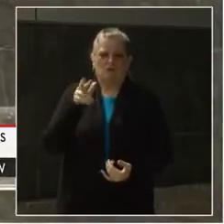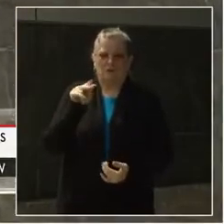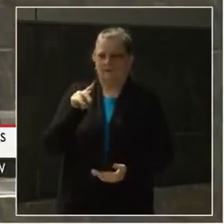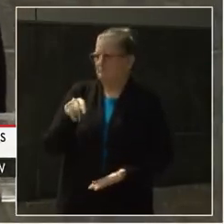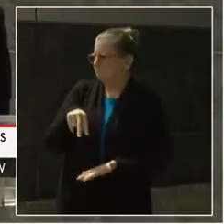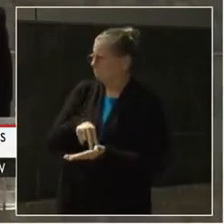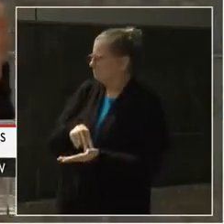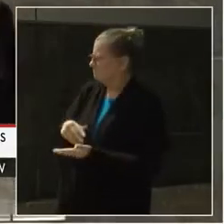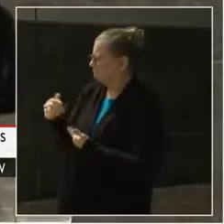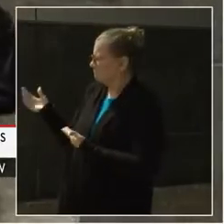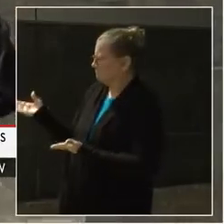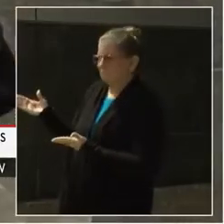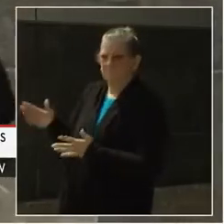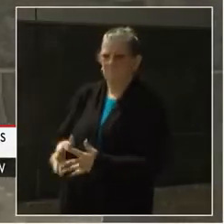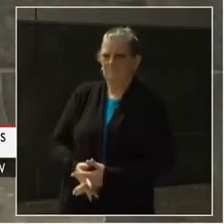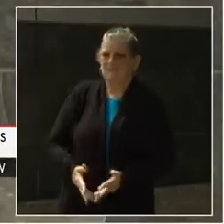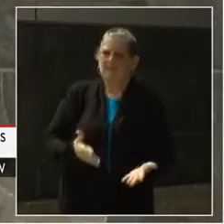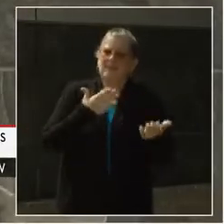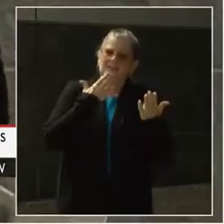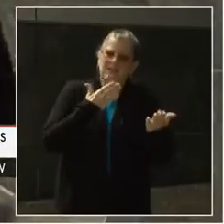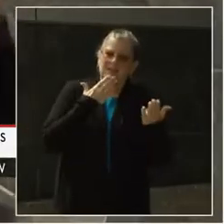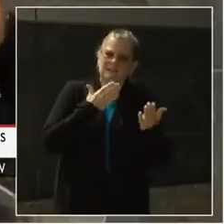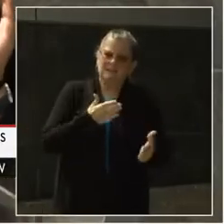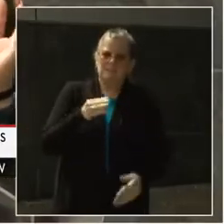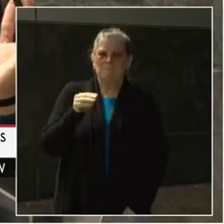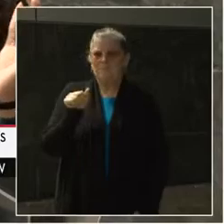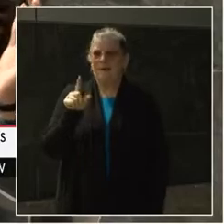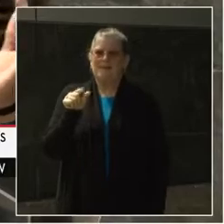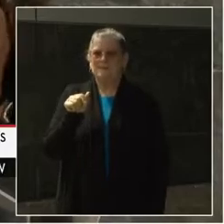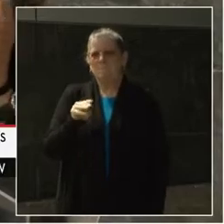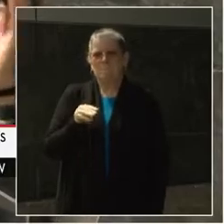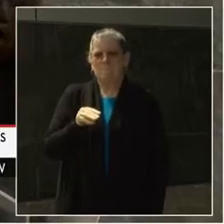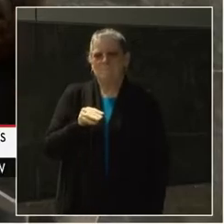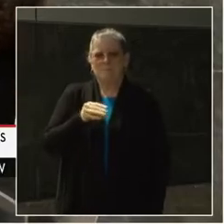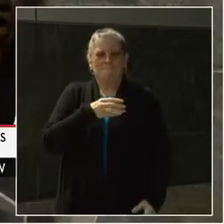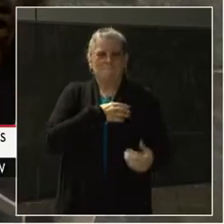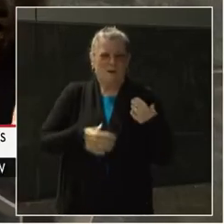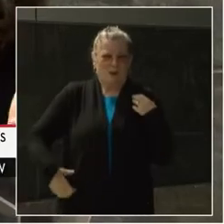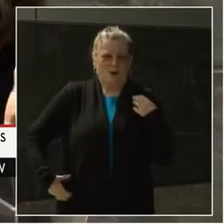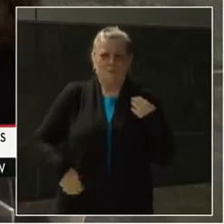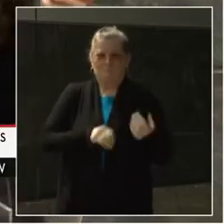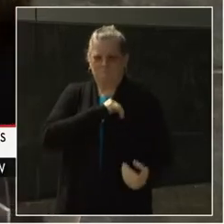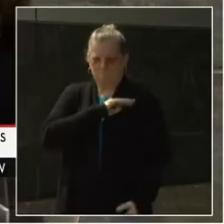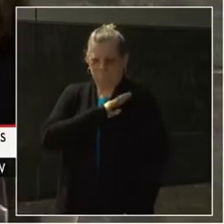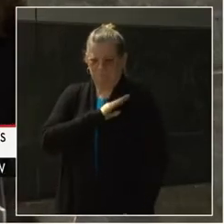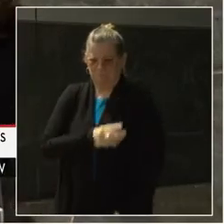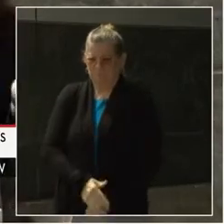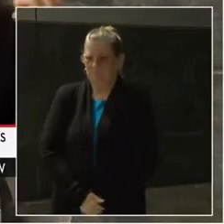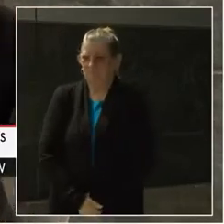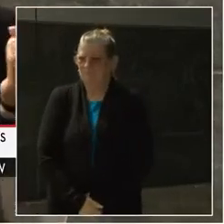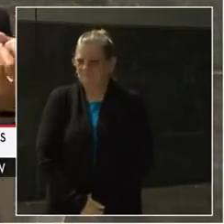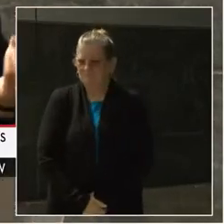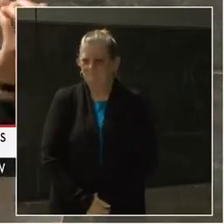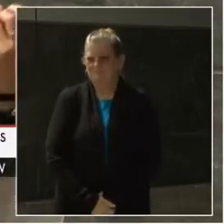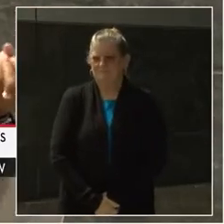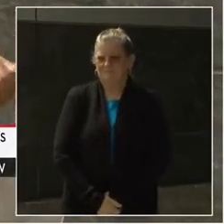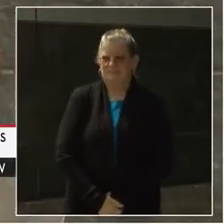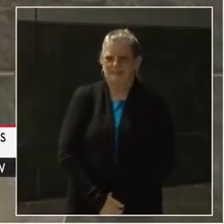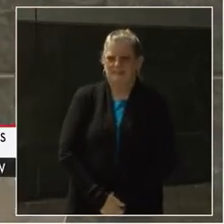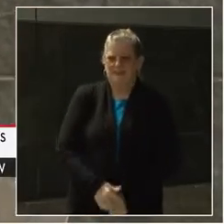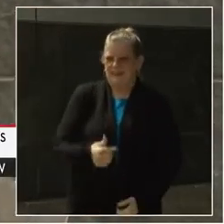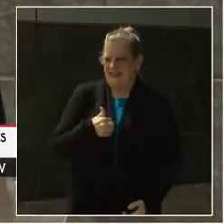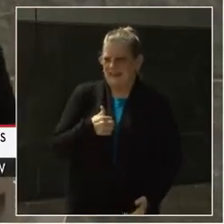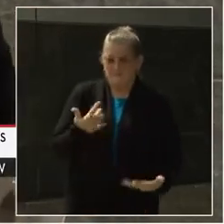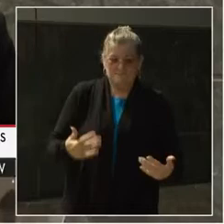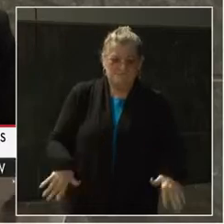Thank you, Madam Mayor. Thank you all for being here today, Provost Bracy. I feel like we keep finding ourselves in celebrations where we're talking about children